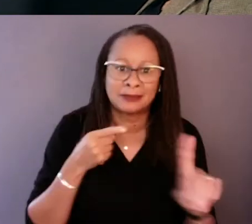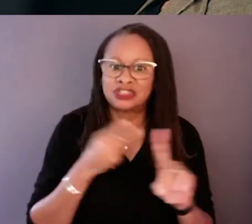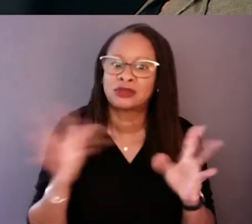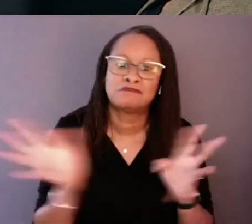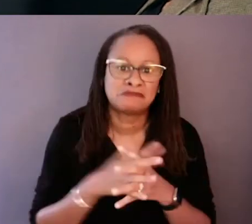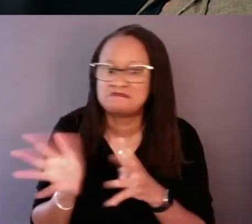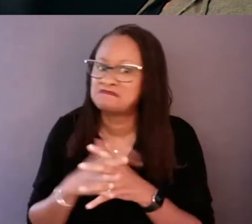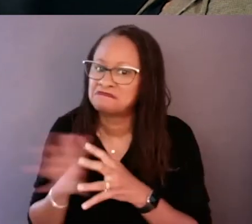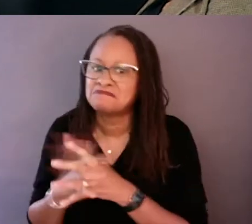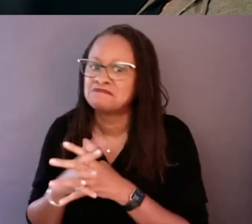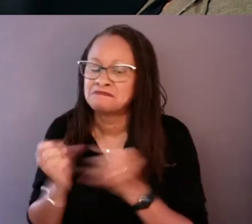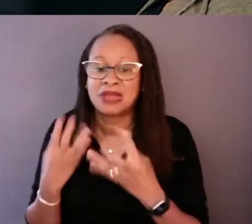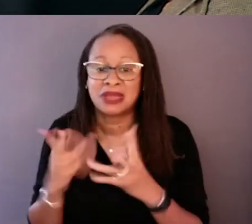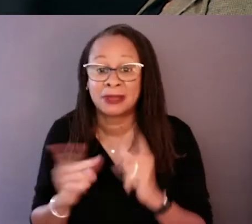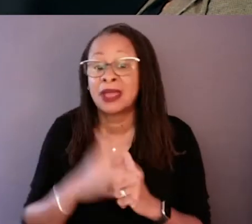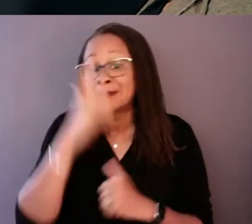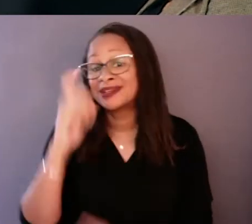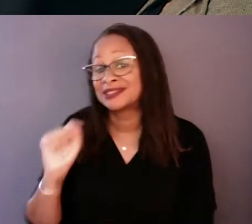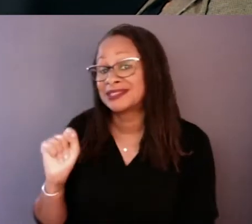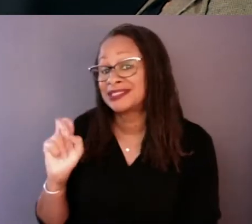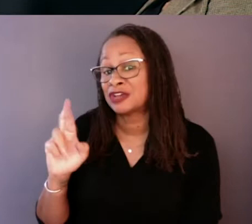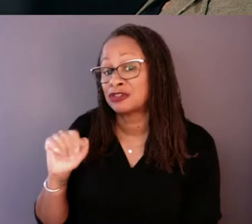because their territory is pretty.